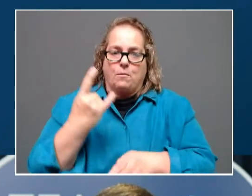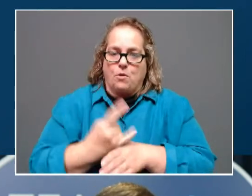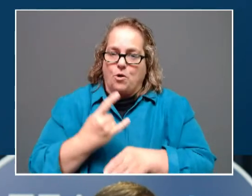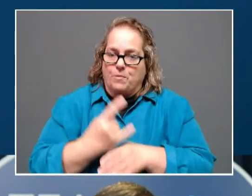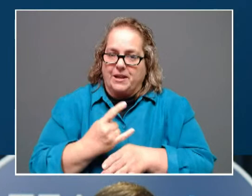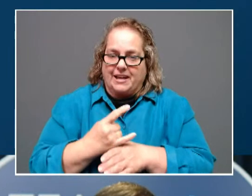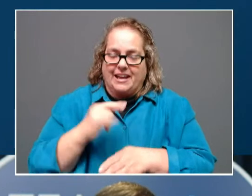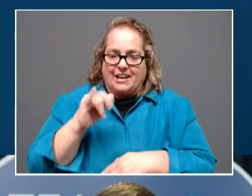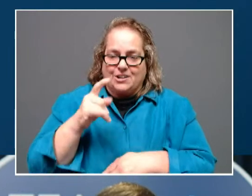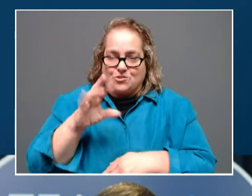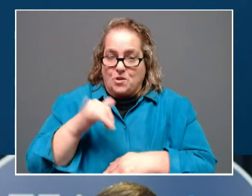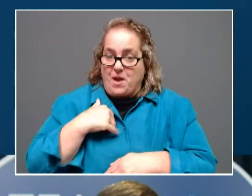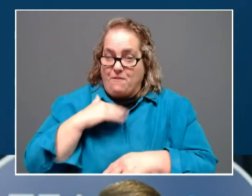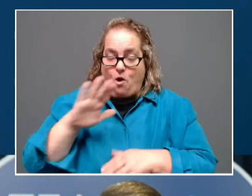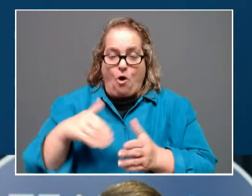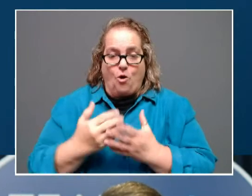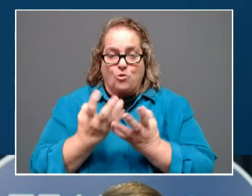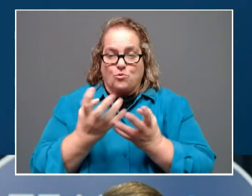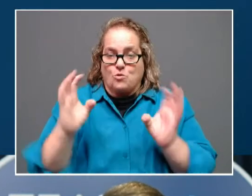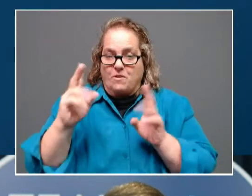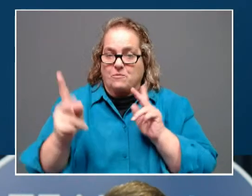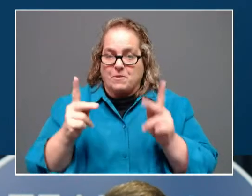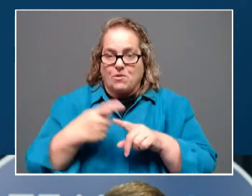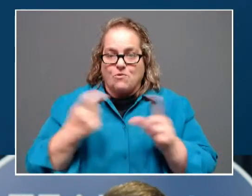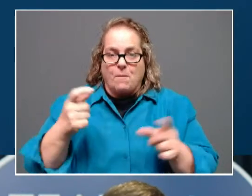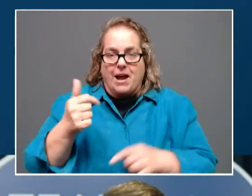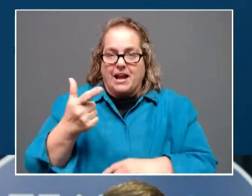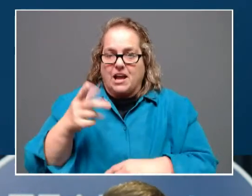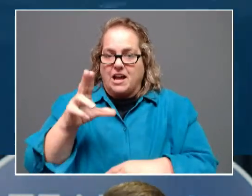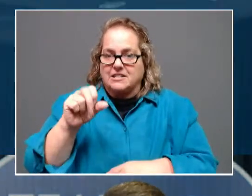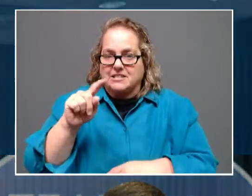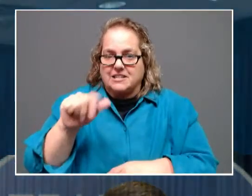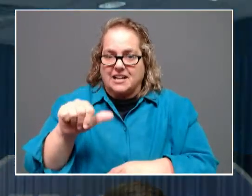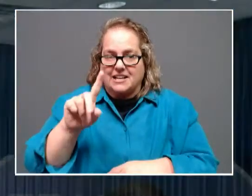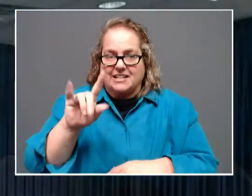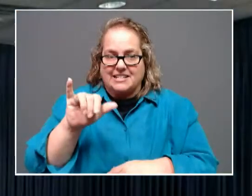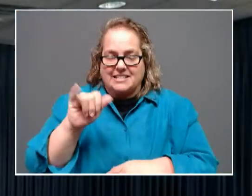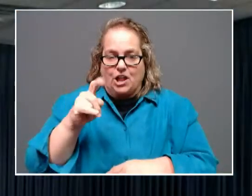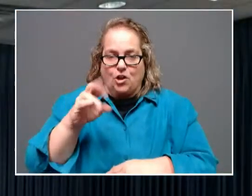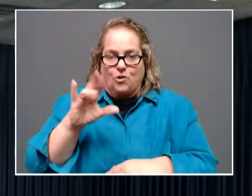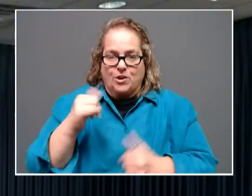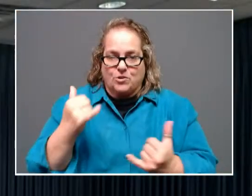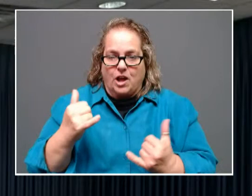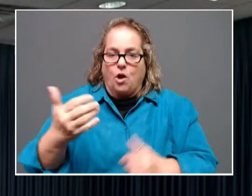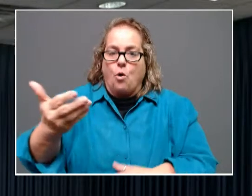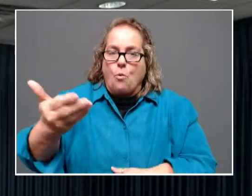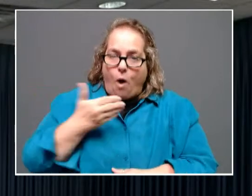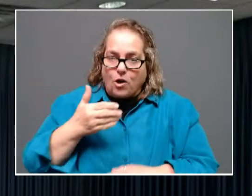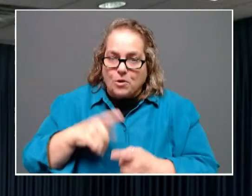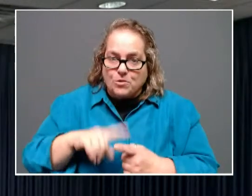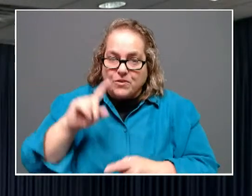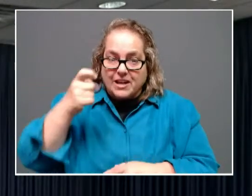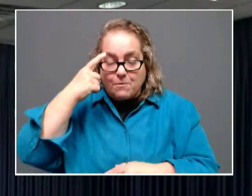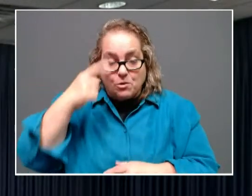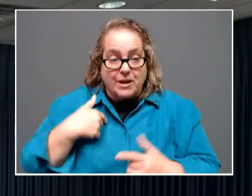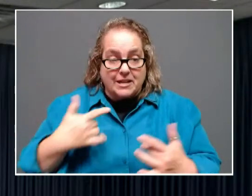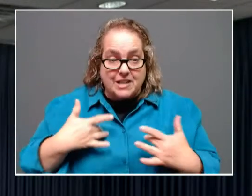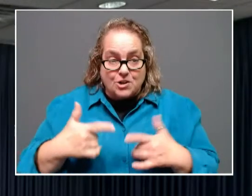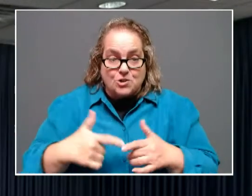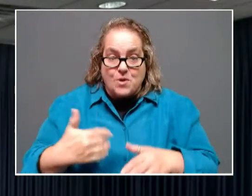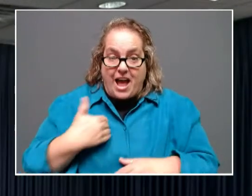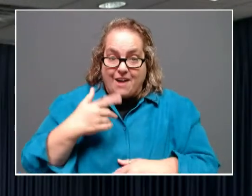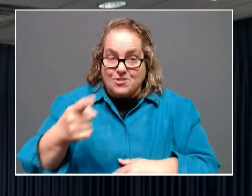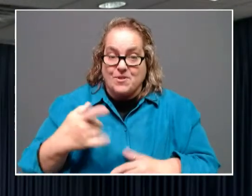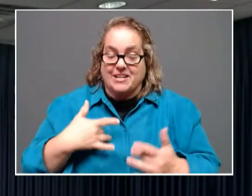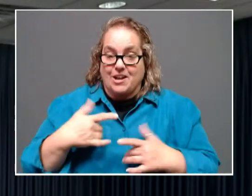crew from Augusta Distillery today. Welcome to the Capitol. We are so excited to have you, excited that we can show what's